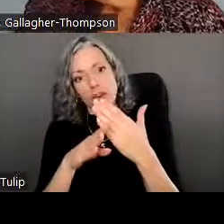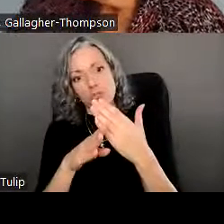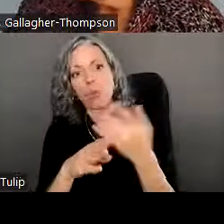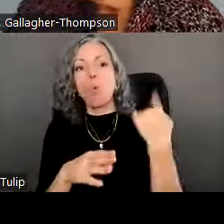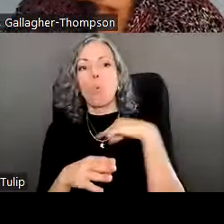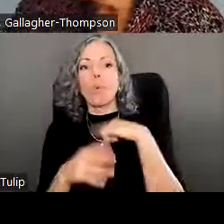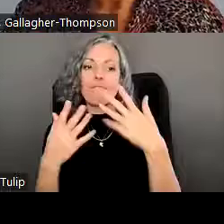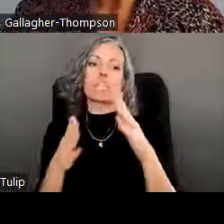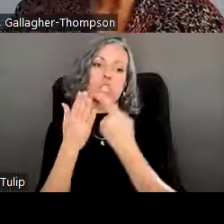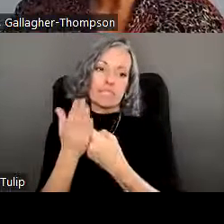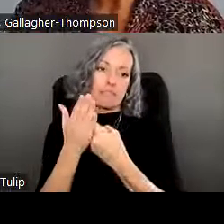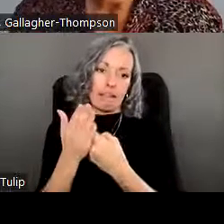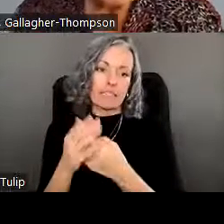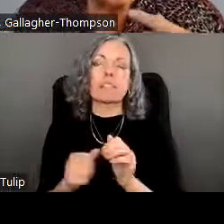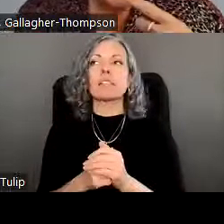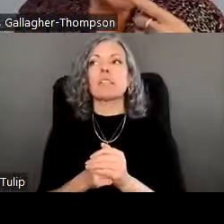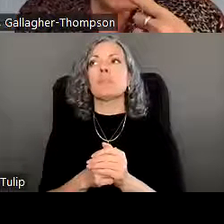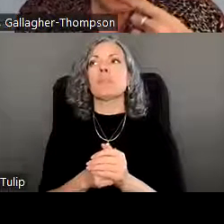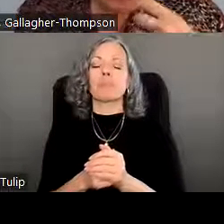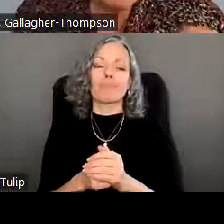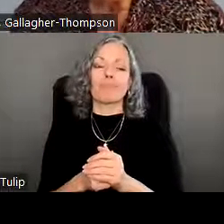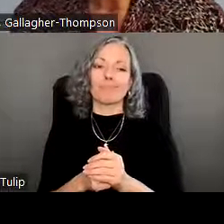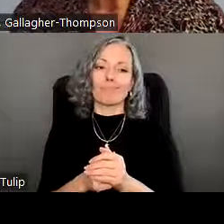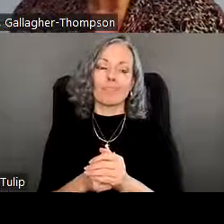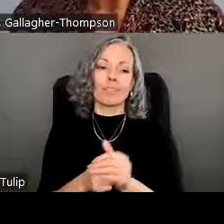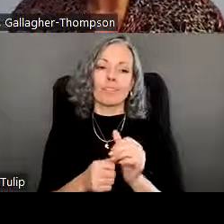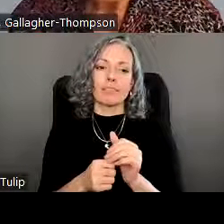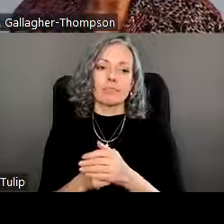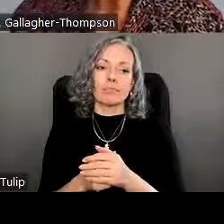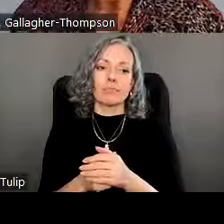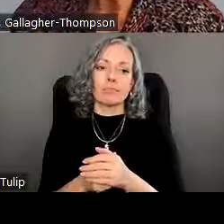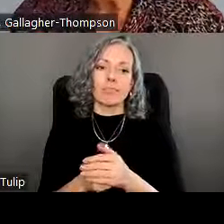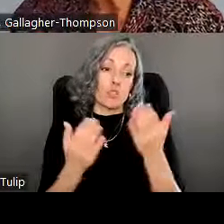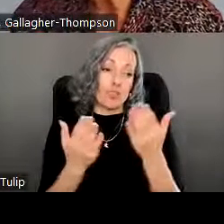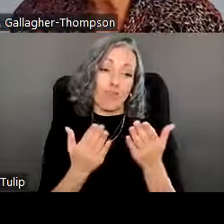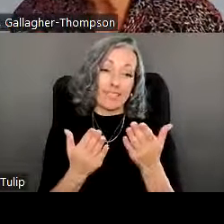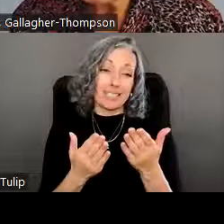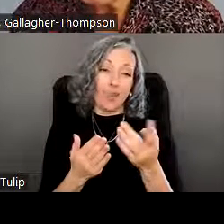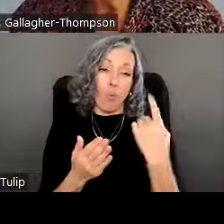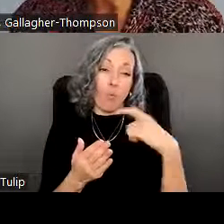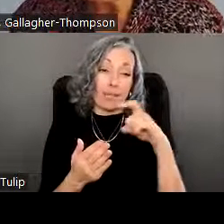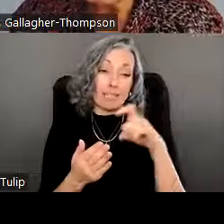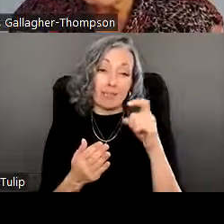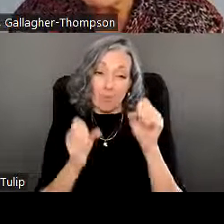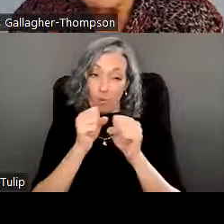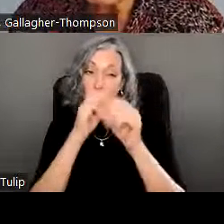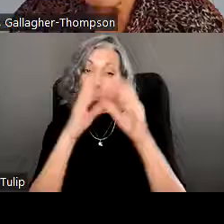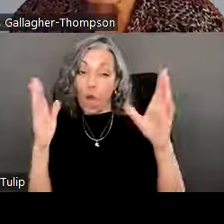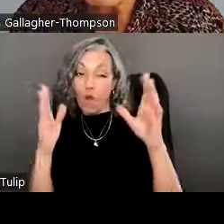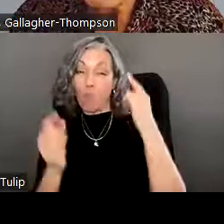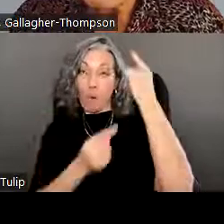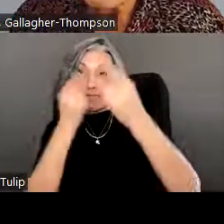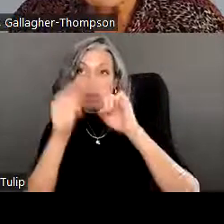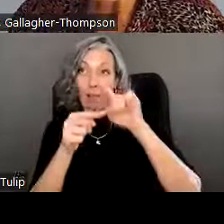that. Culturally insensitive services, unfortunately, are part of what we need to be aware of when we're thinking